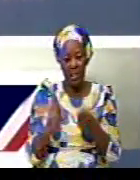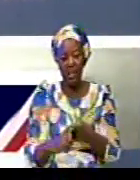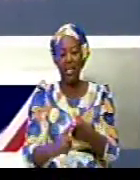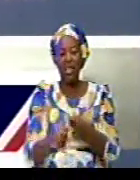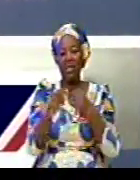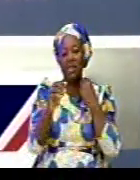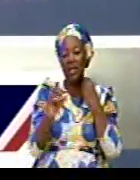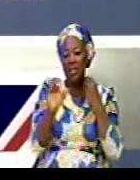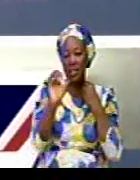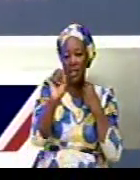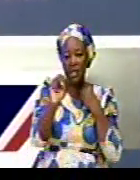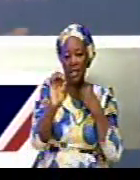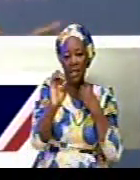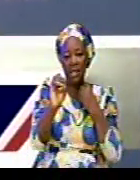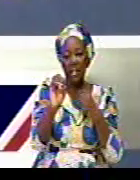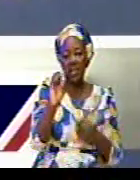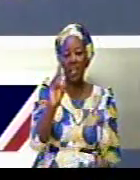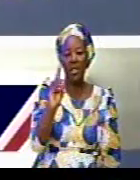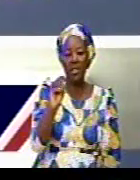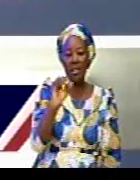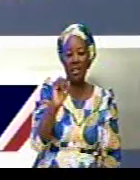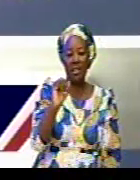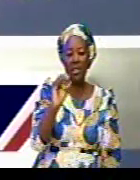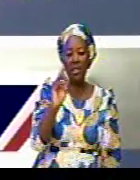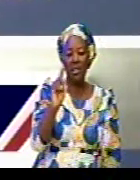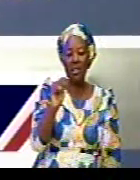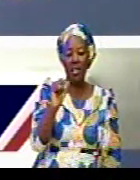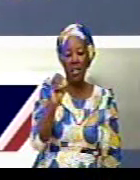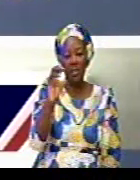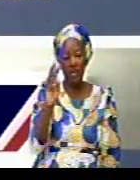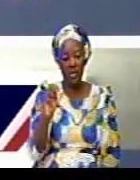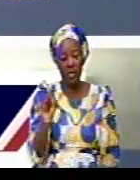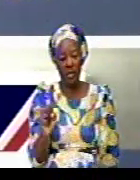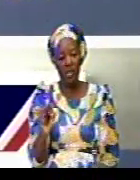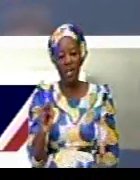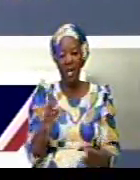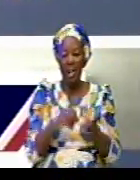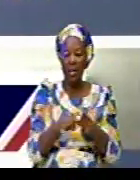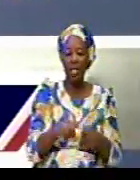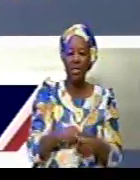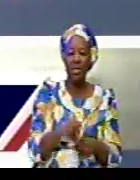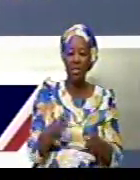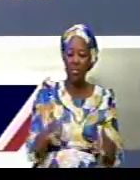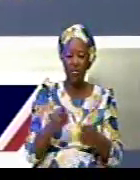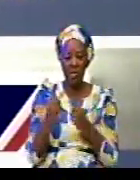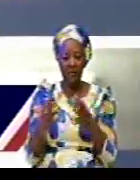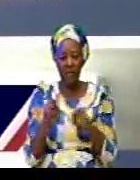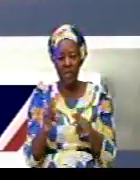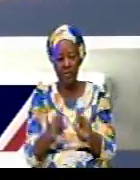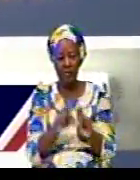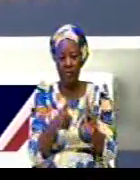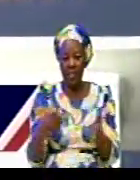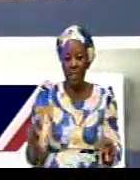verse 20, and seditions, it mentions that. That's the flesh. When there is, so much